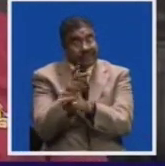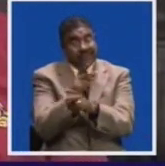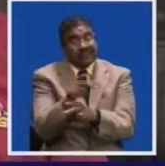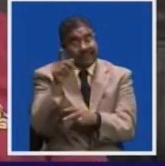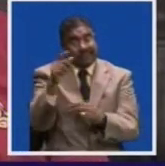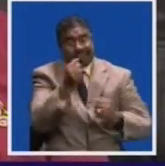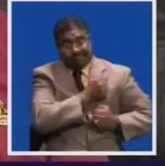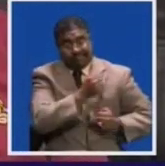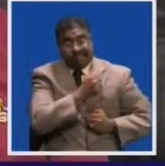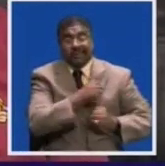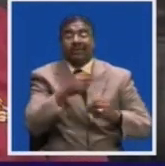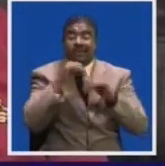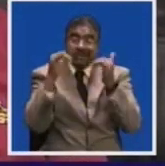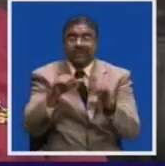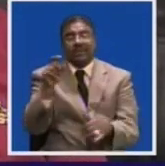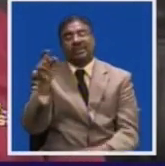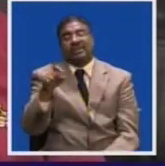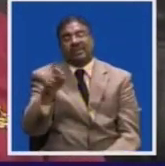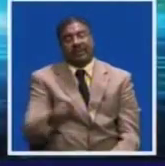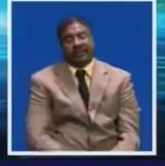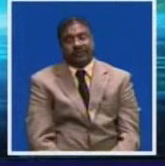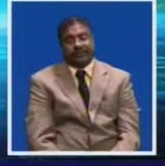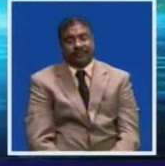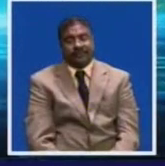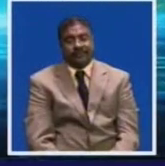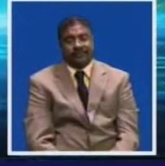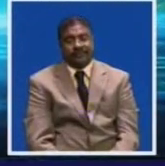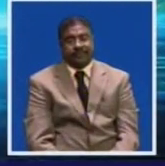the Zambia-Congo-Brazzaville game.